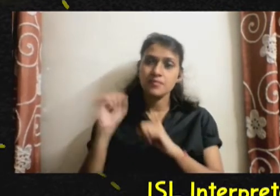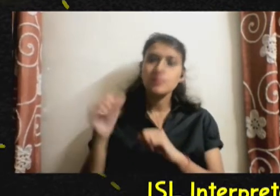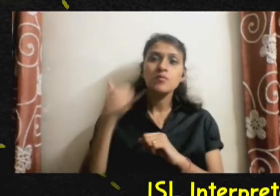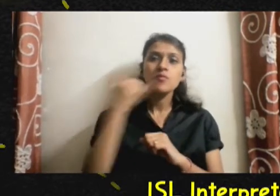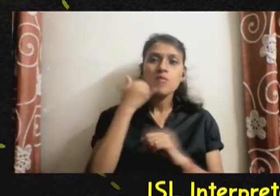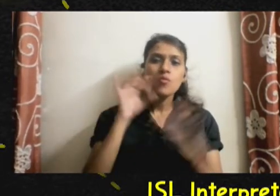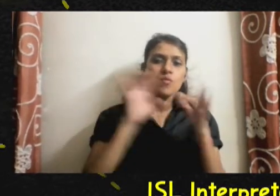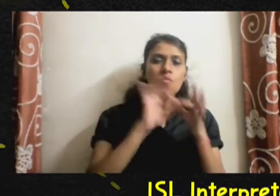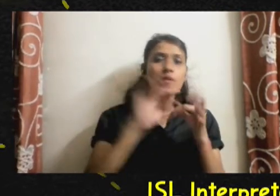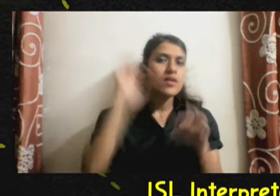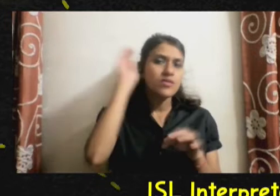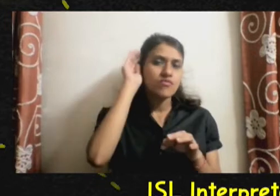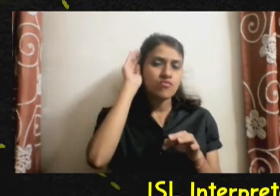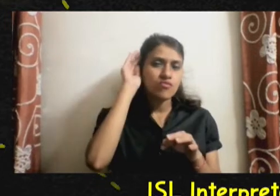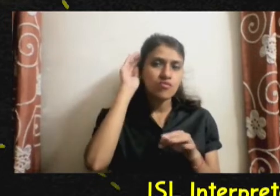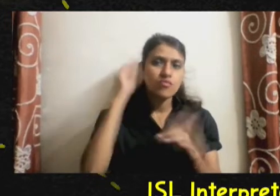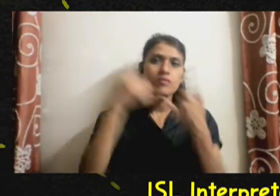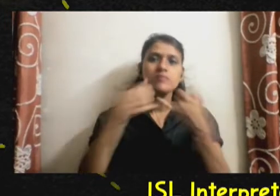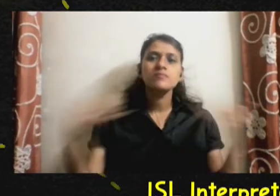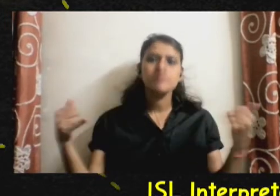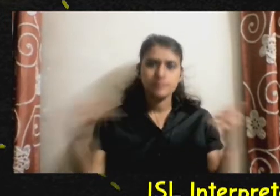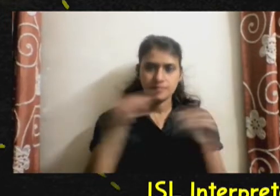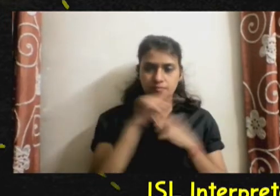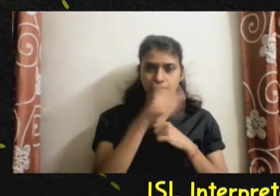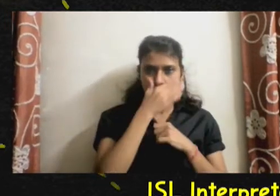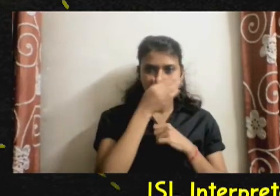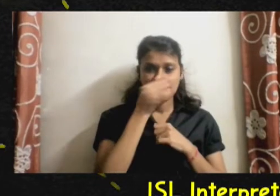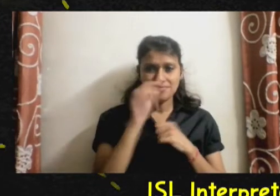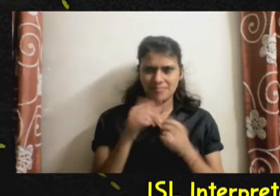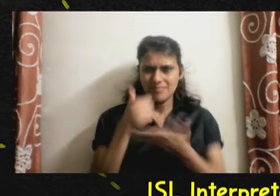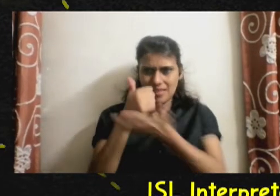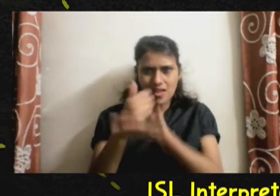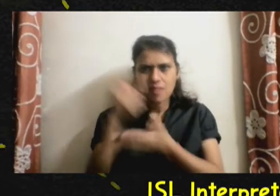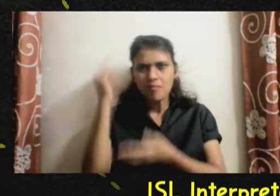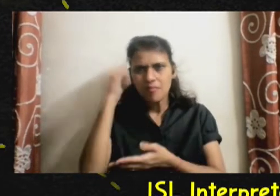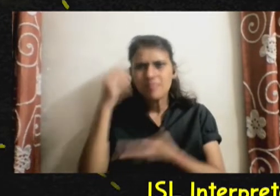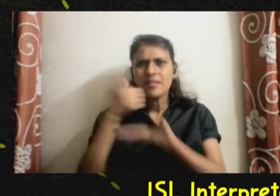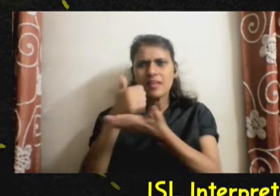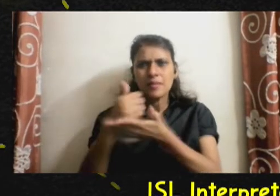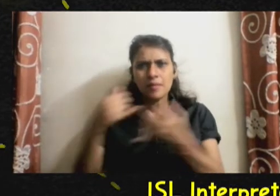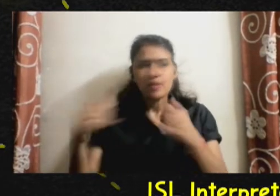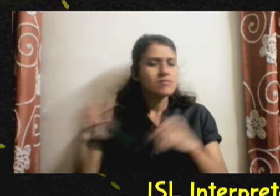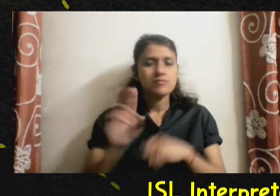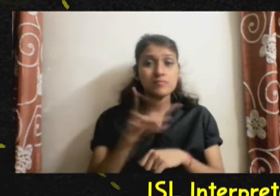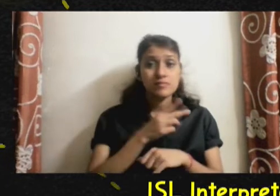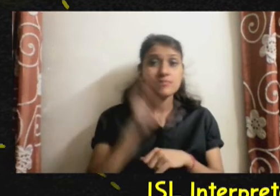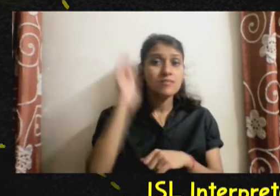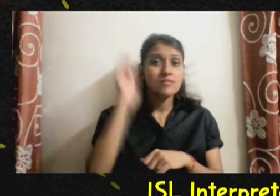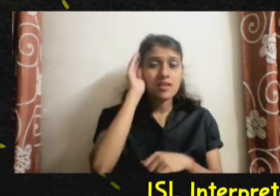line, there was a lot of conflation with this idea that it was a helpline. So I remember early on, because callers could